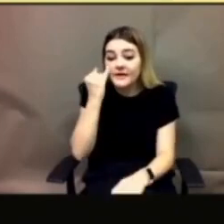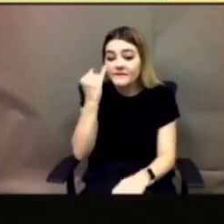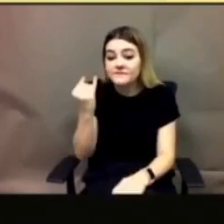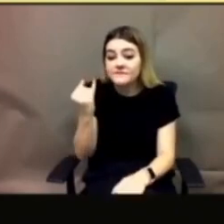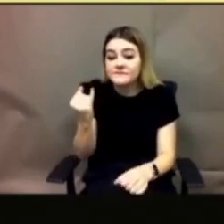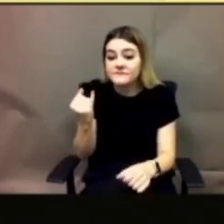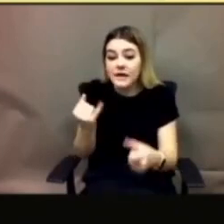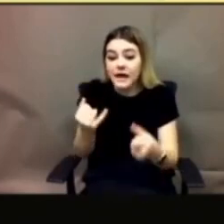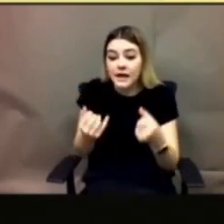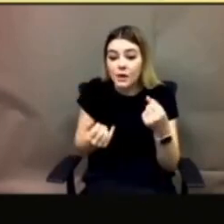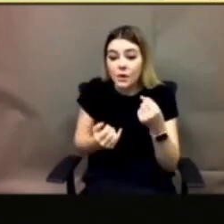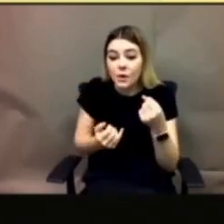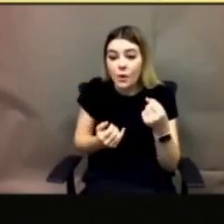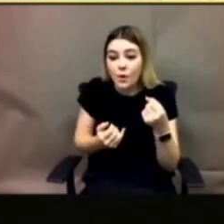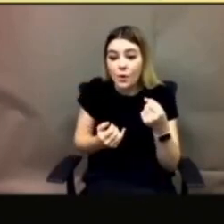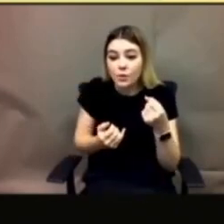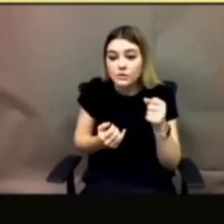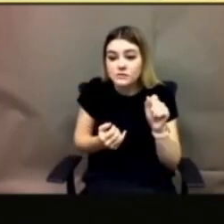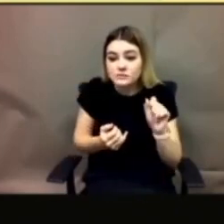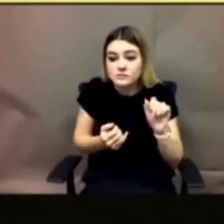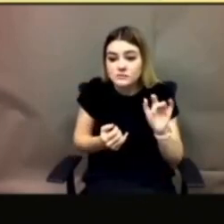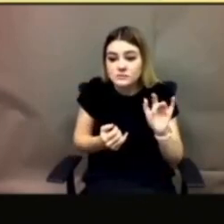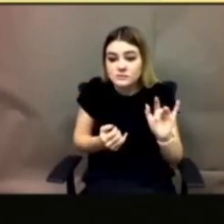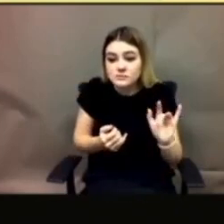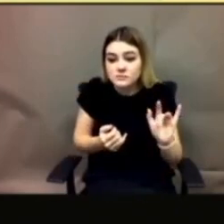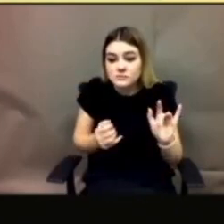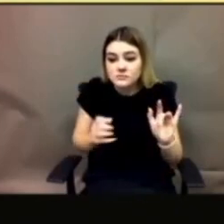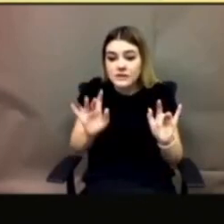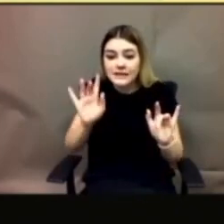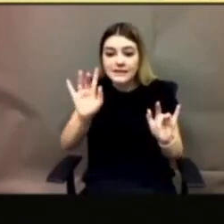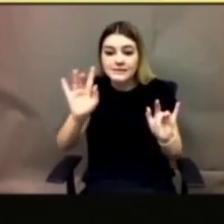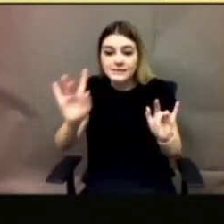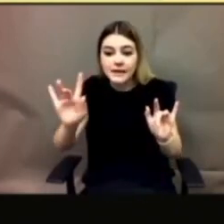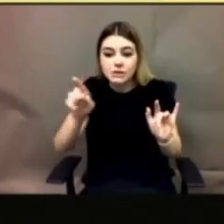hand and then touch the left arrow with the other hand, that'll complete the circuit.